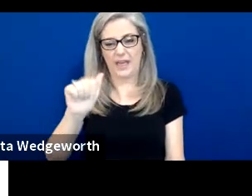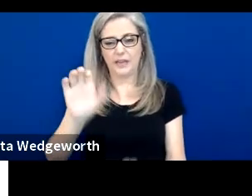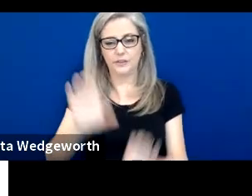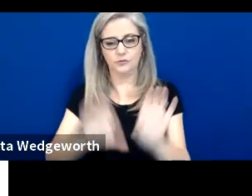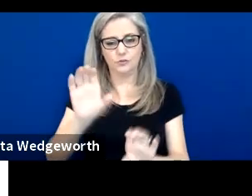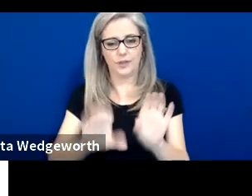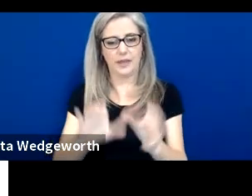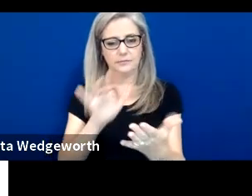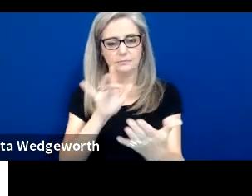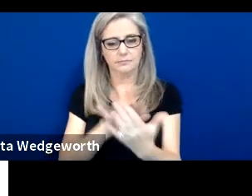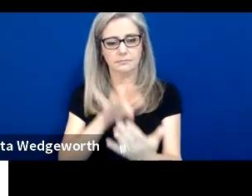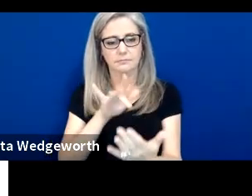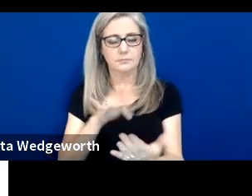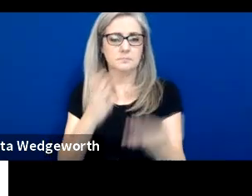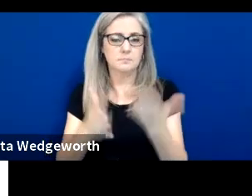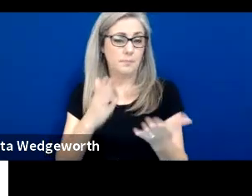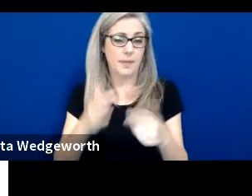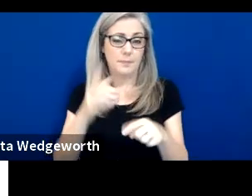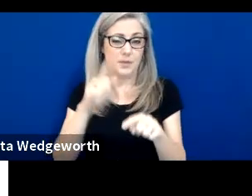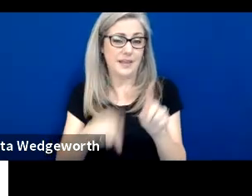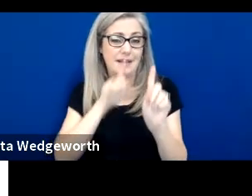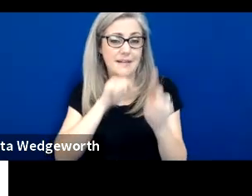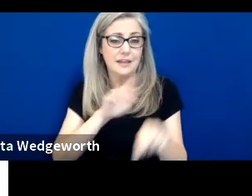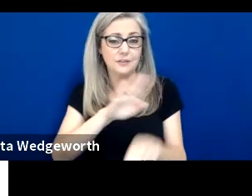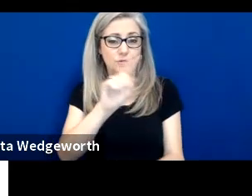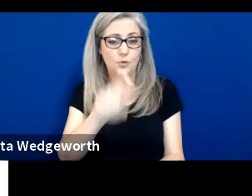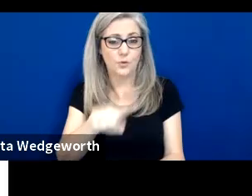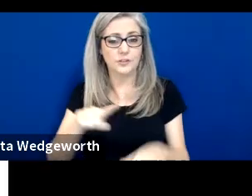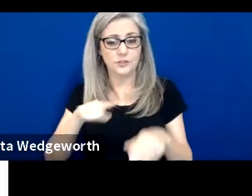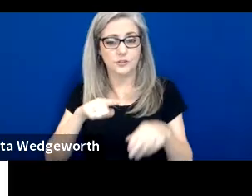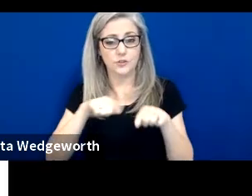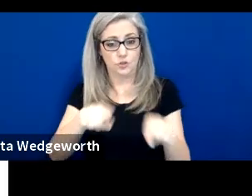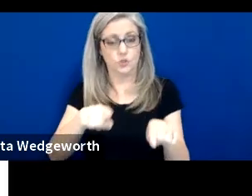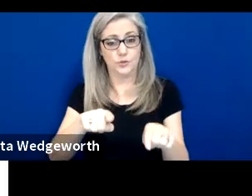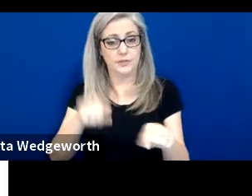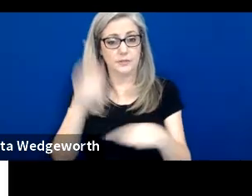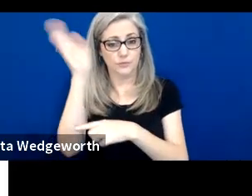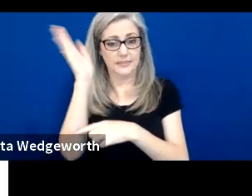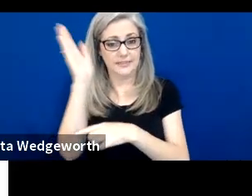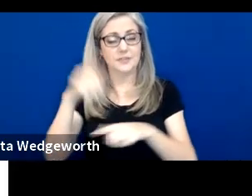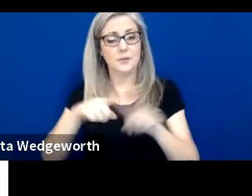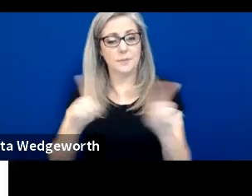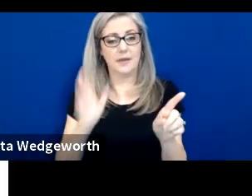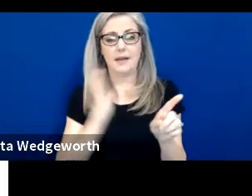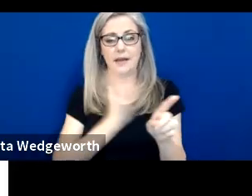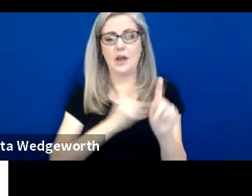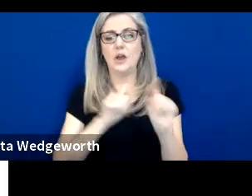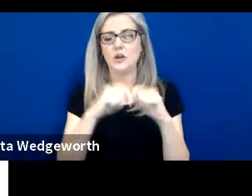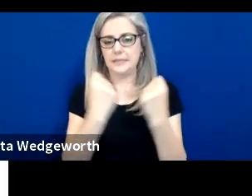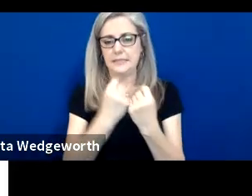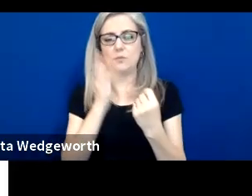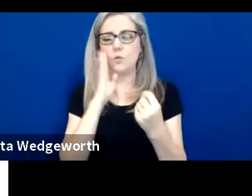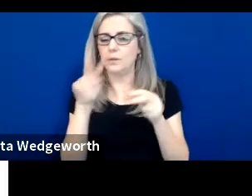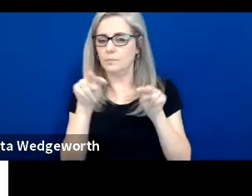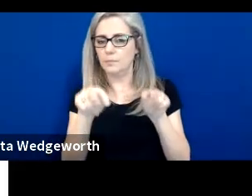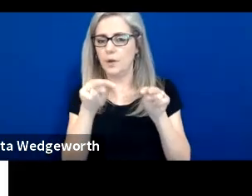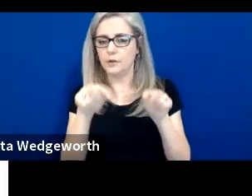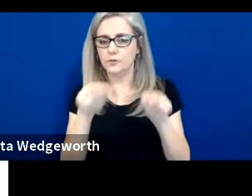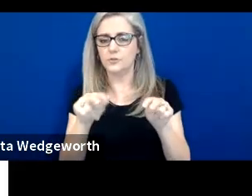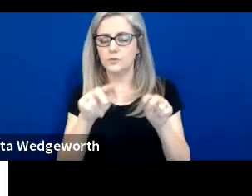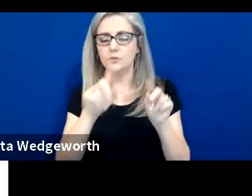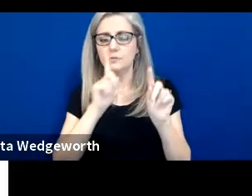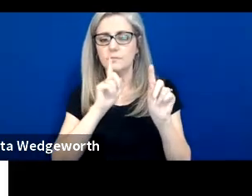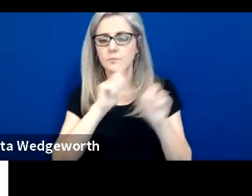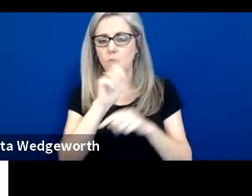screen. We may not be able to get to your questions in the middle of the presentation. However, our team will be monitoring the questions and may be able to